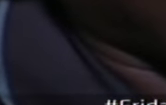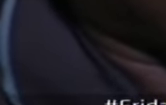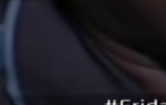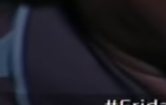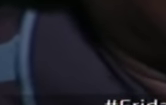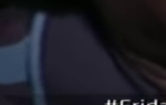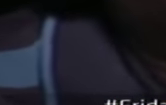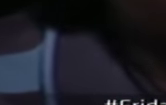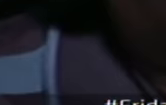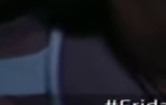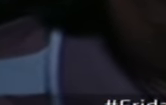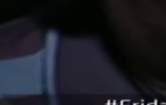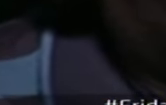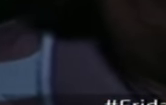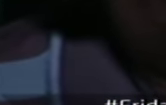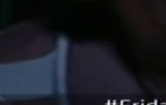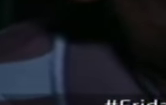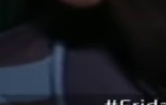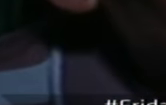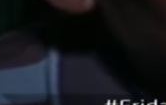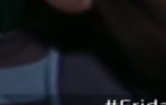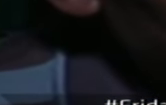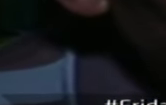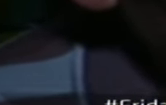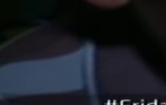Brewery imeandika wafanyakazi wangapi?